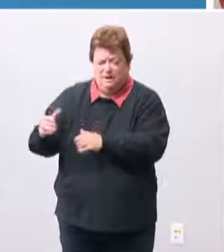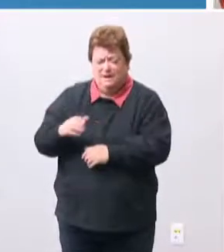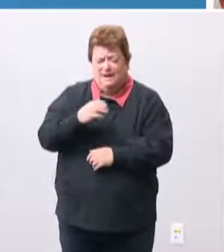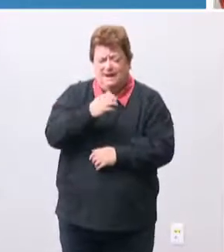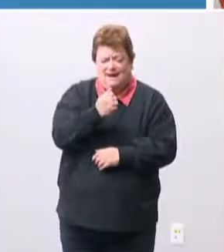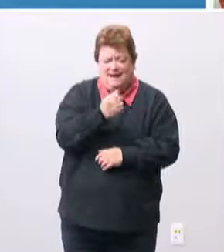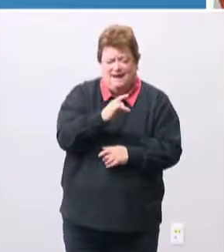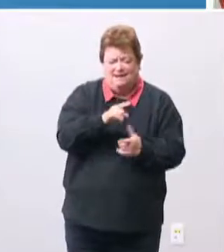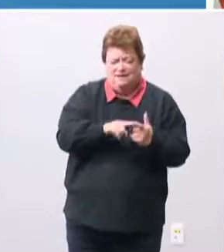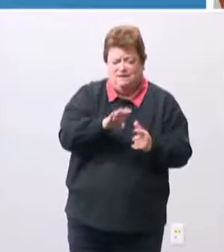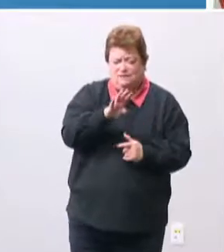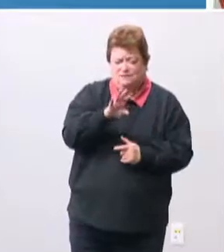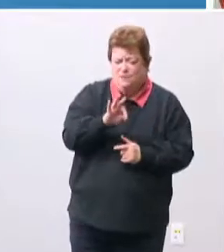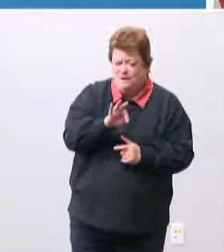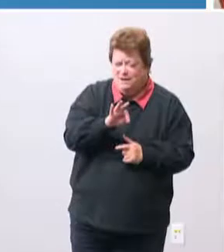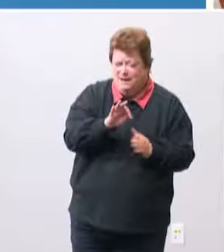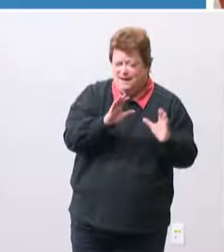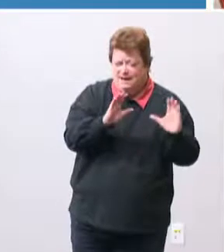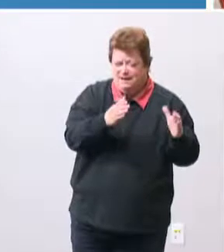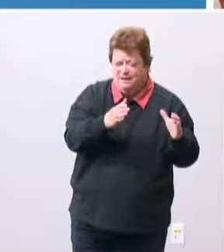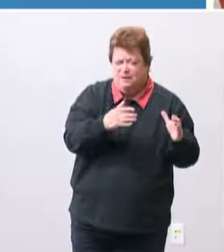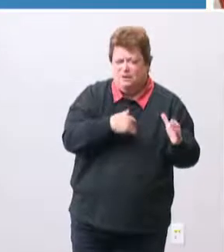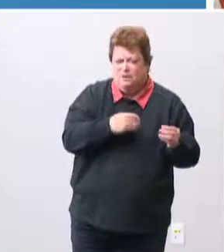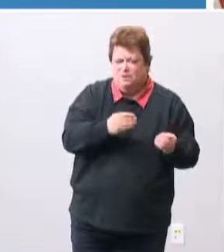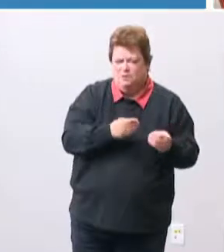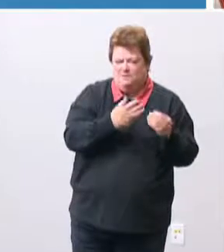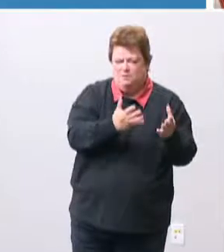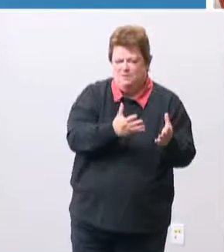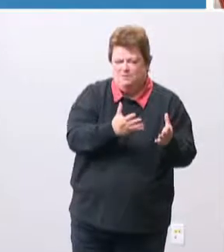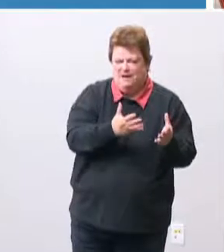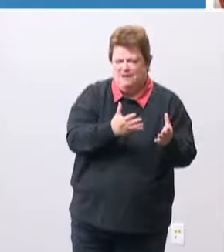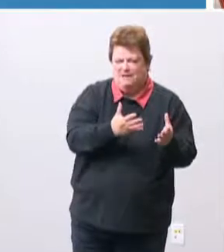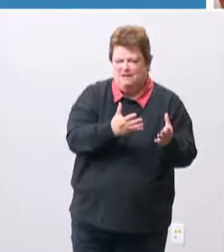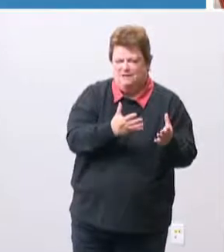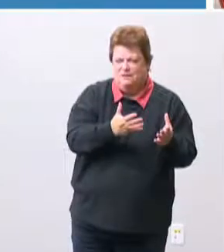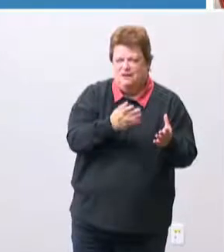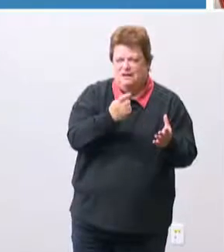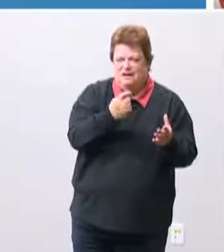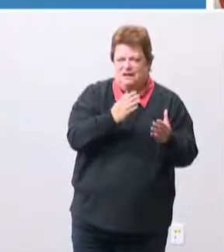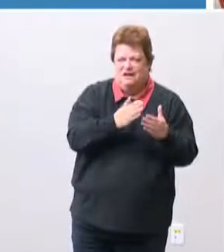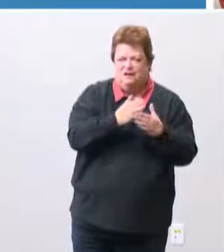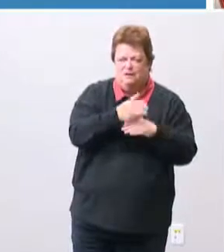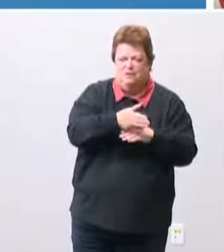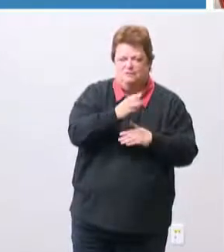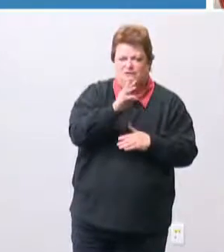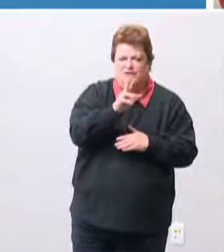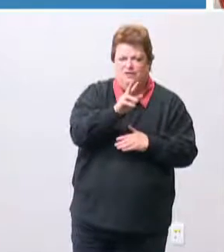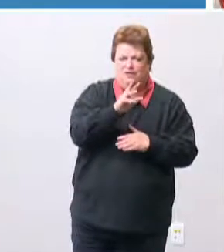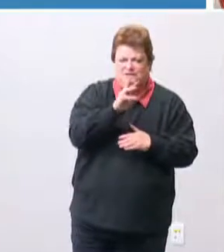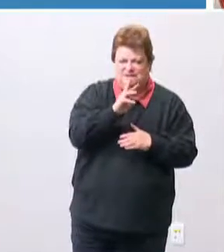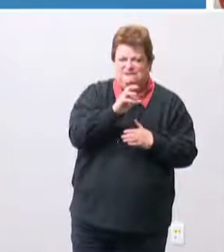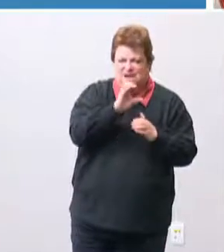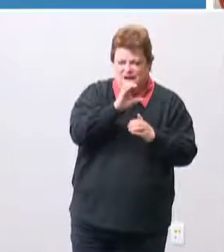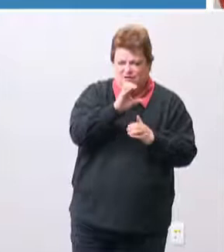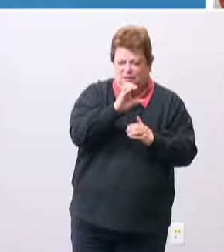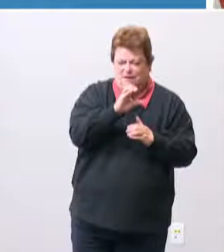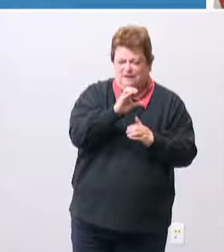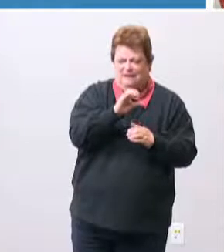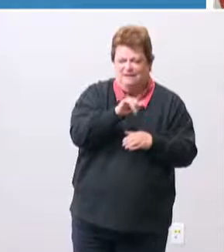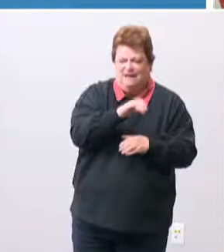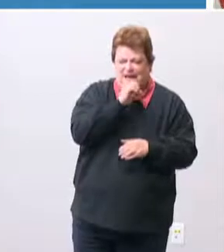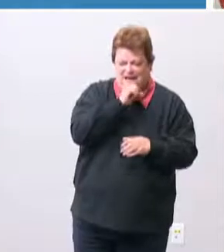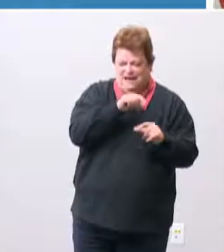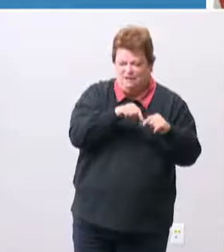to 49-year-olds, we provided a little over 3,600 in that age group, and